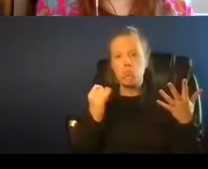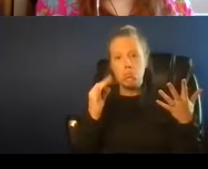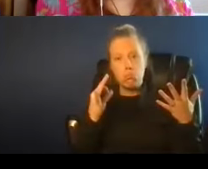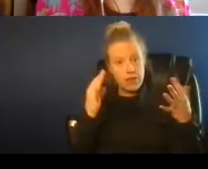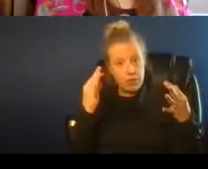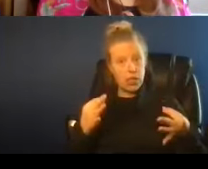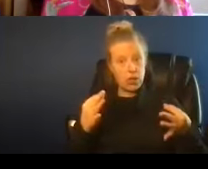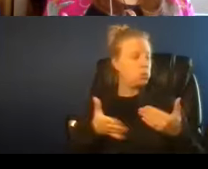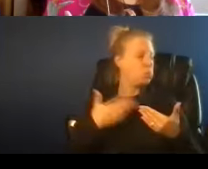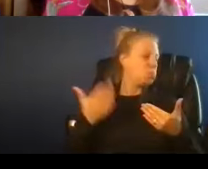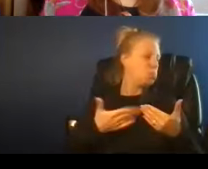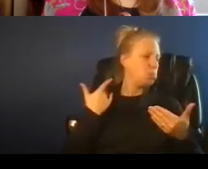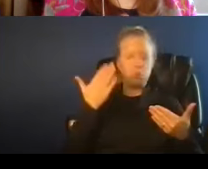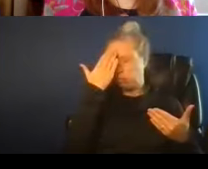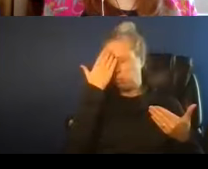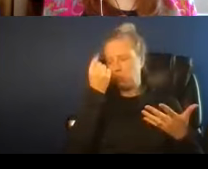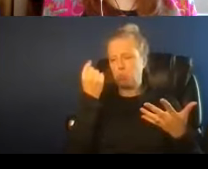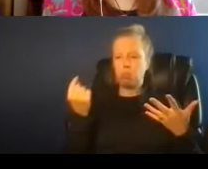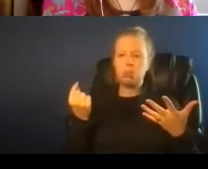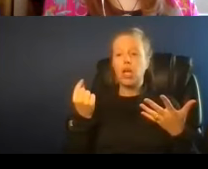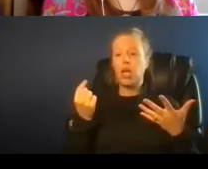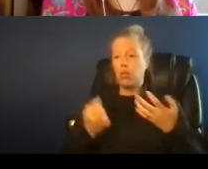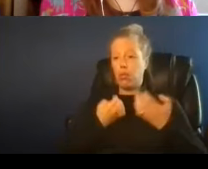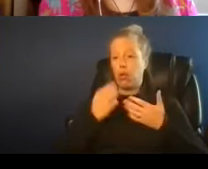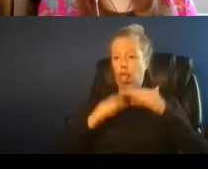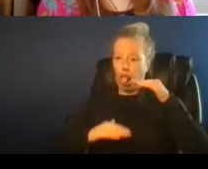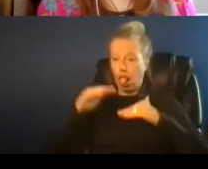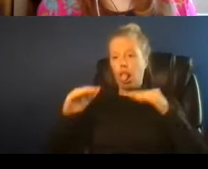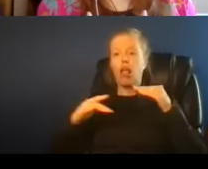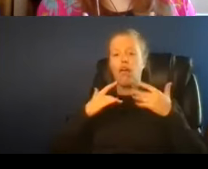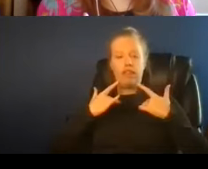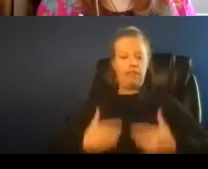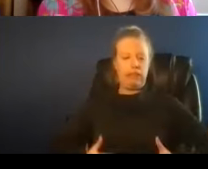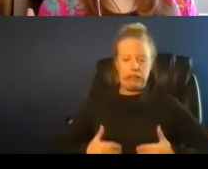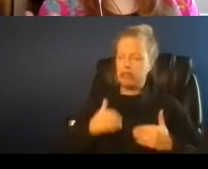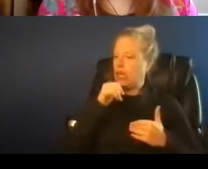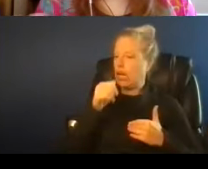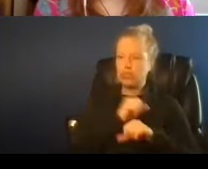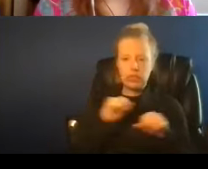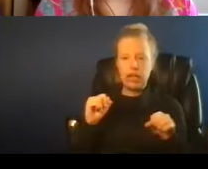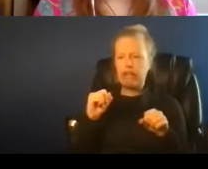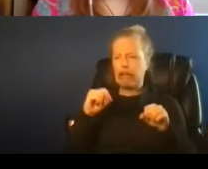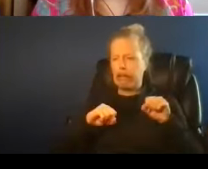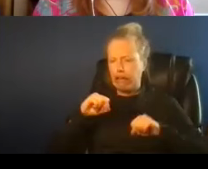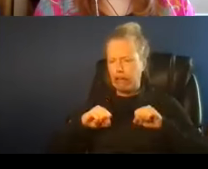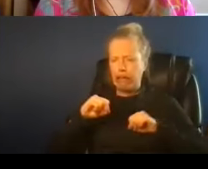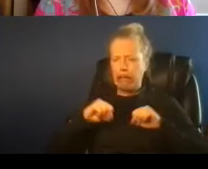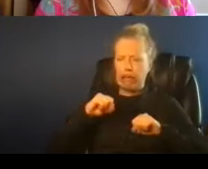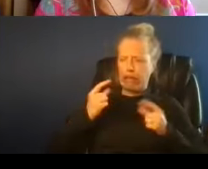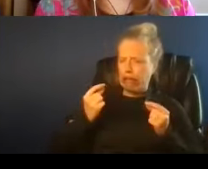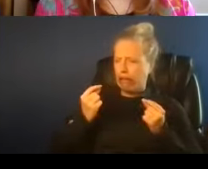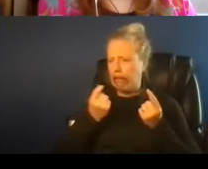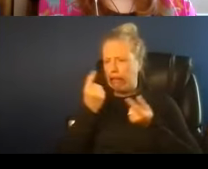pretty easily, when you're emotionally unsafe or physically unsafe, you might have a hard time deciding what to do or figuring